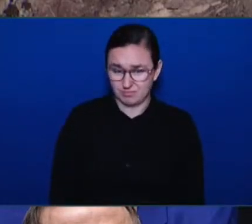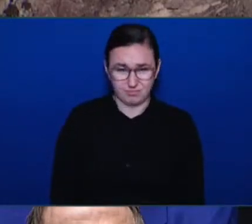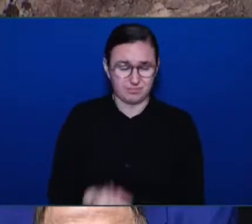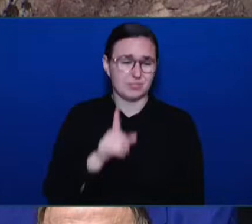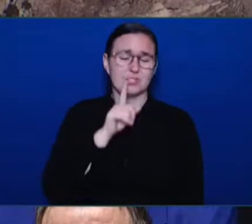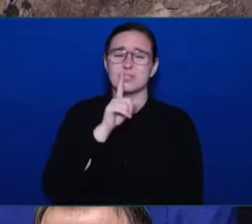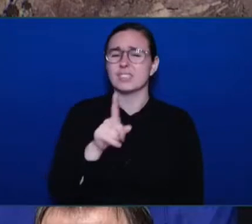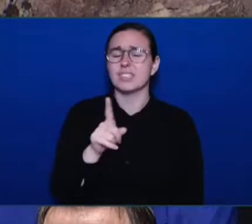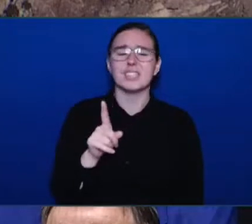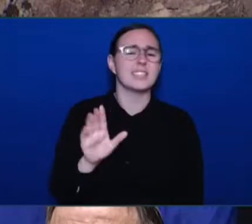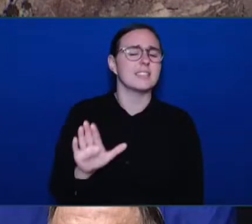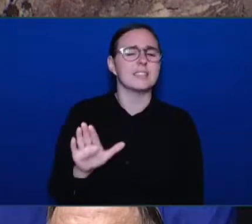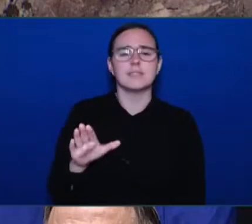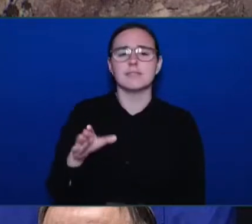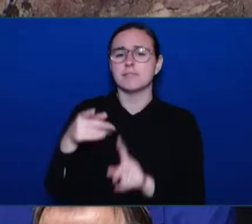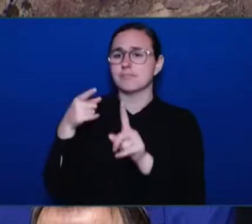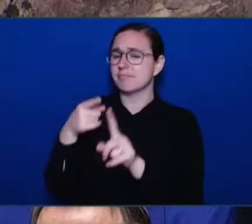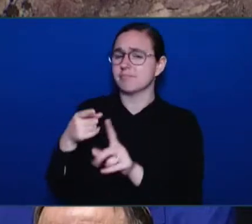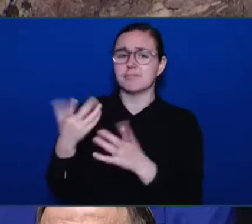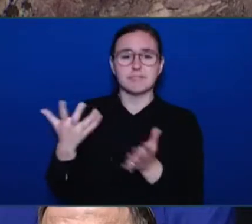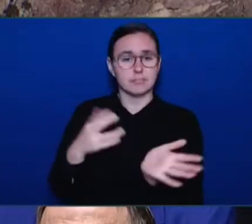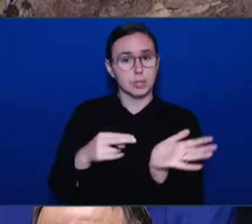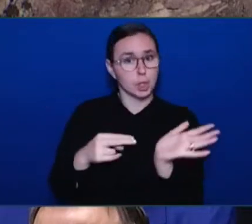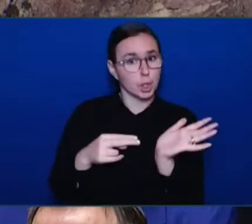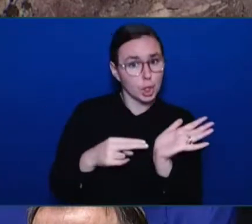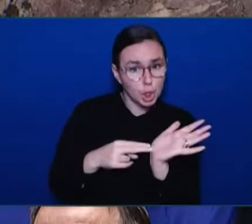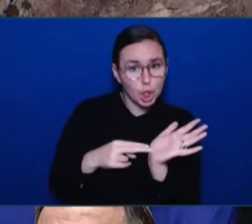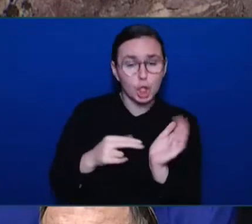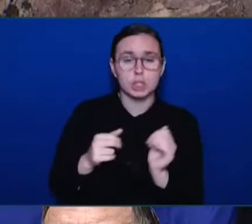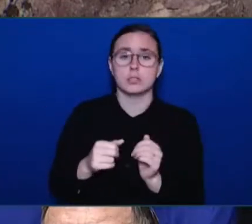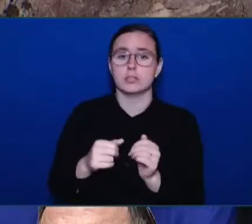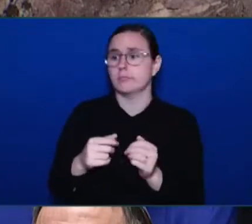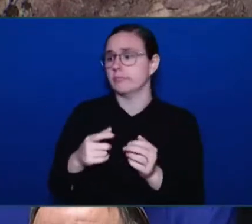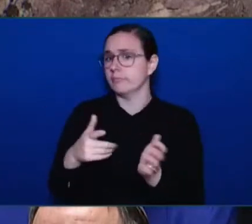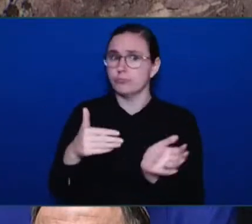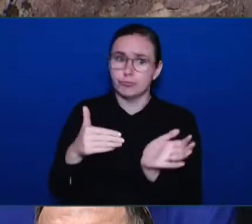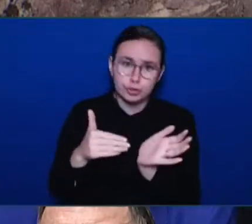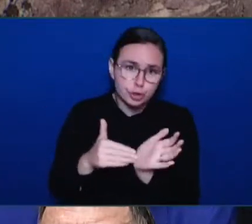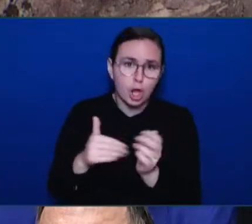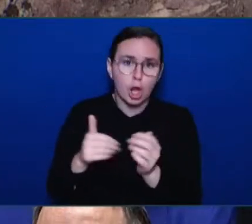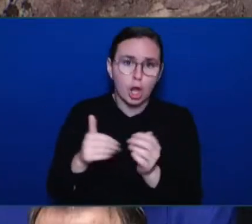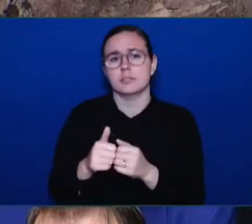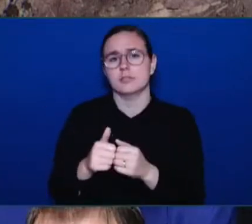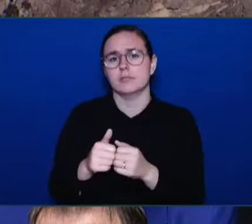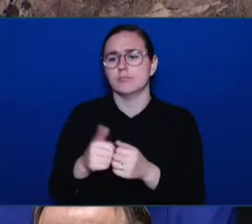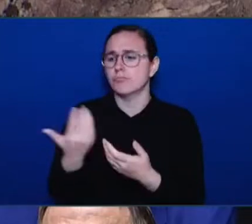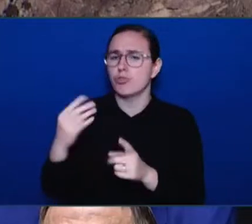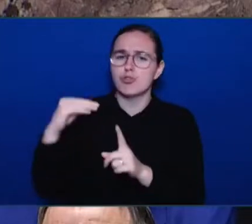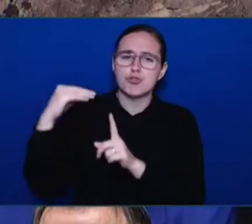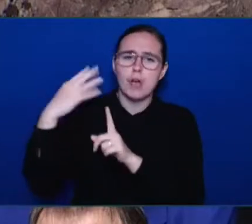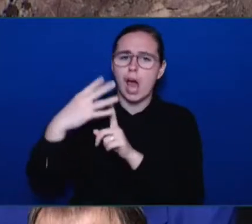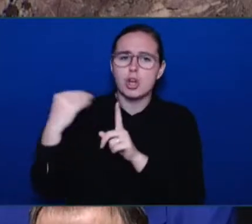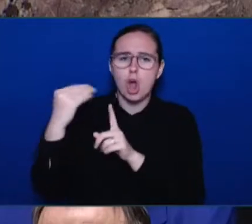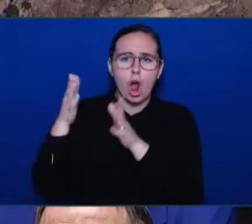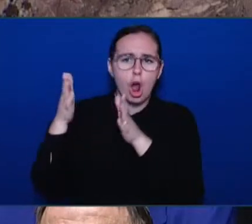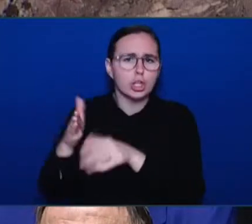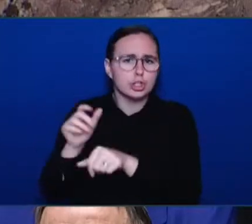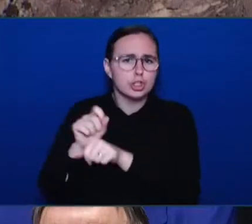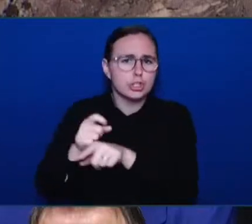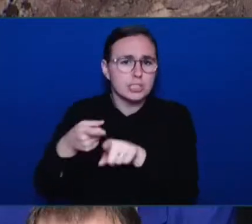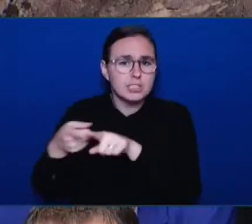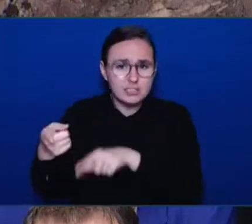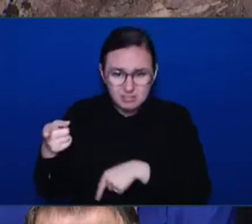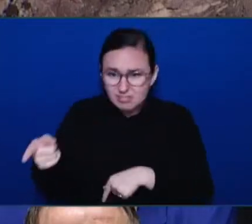and radiologists and all of the healthcare professionals are doing. They're doing a fantastic job. This is all about the job that